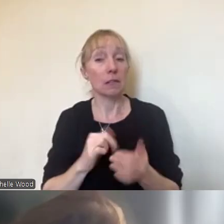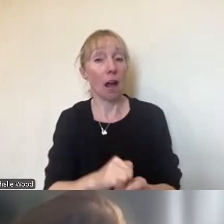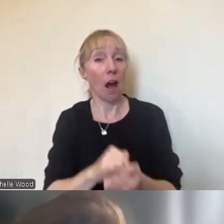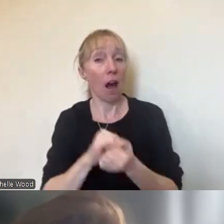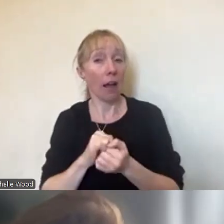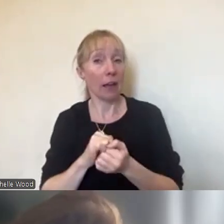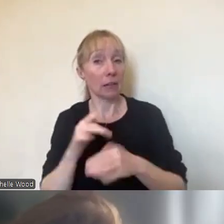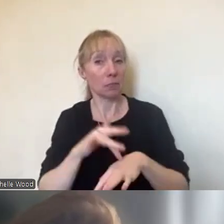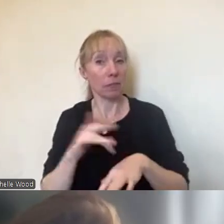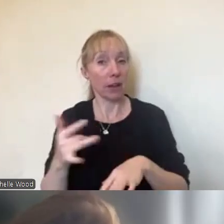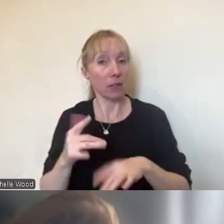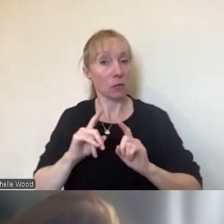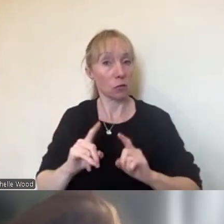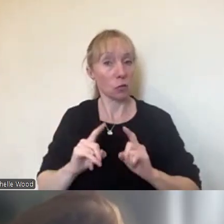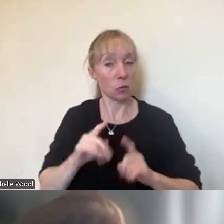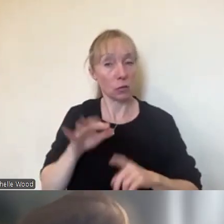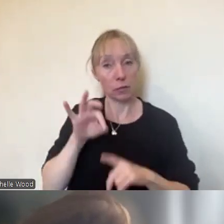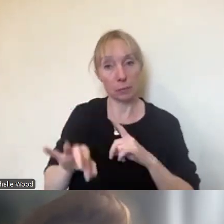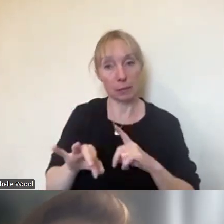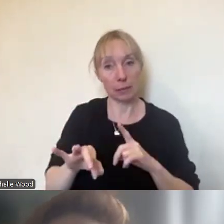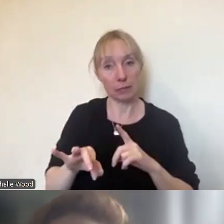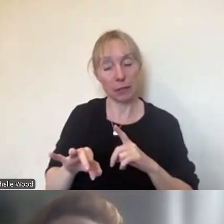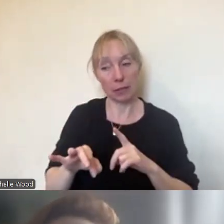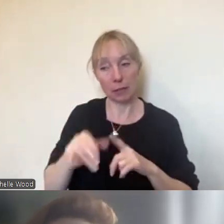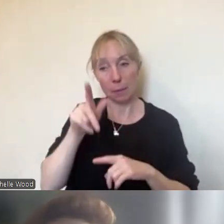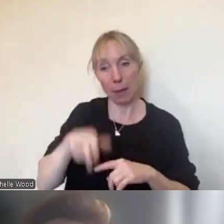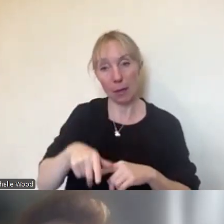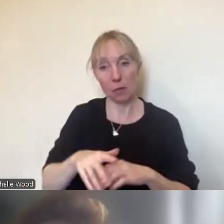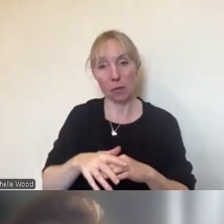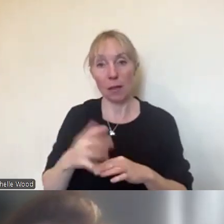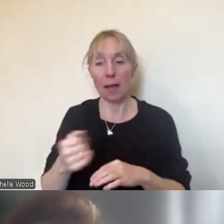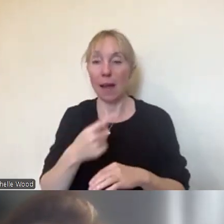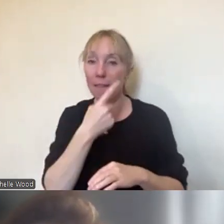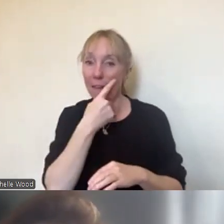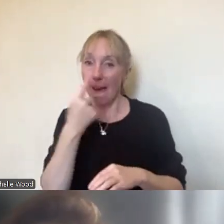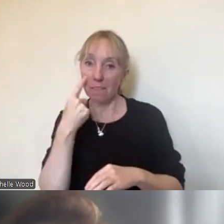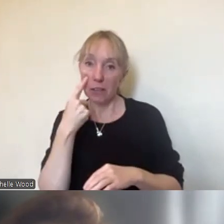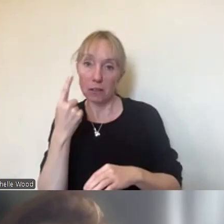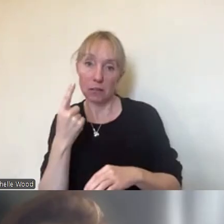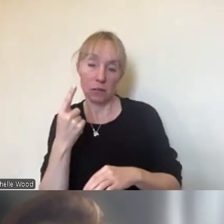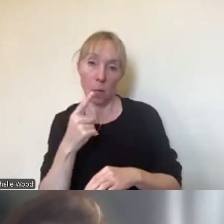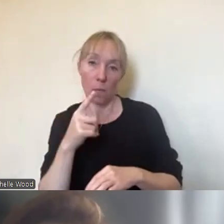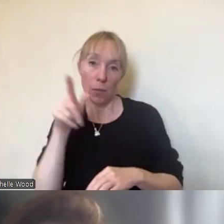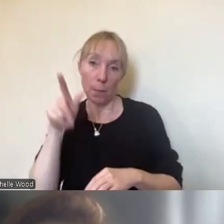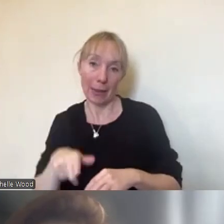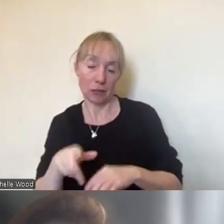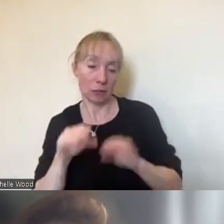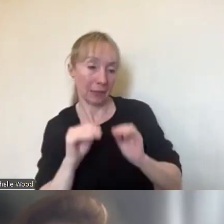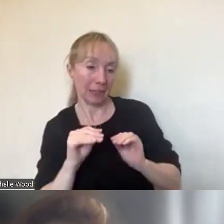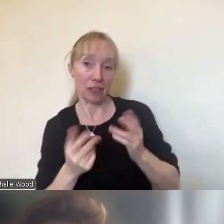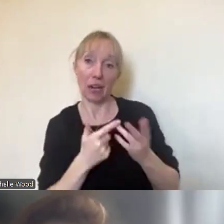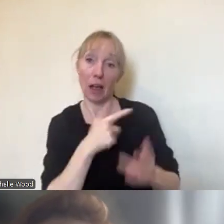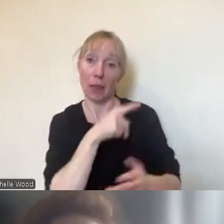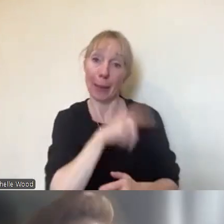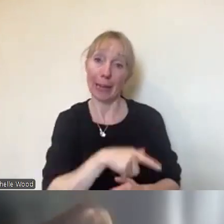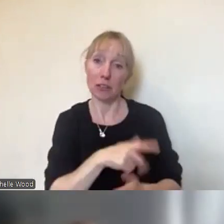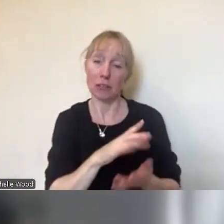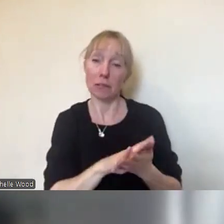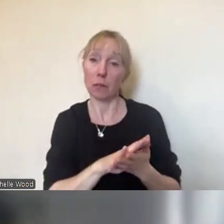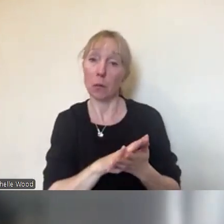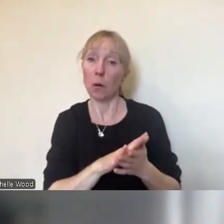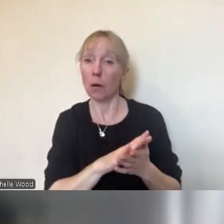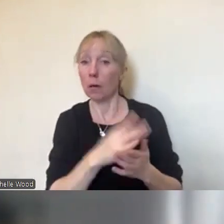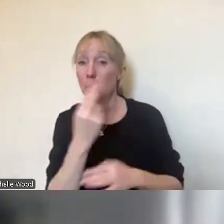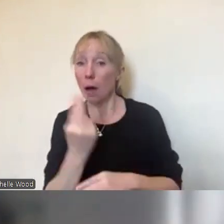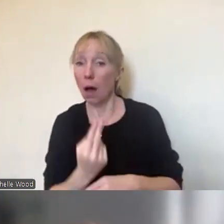go in for certain patients, and there's also evidence of patient-to-patient tutoring, both in art and languages. So they taught each